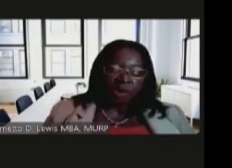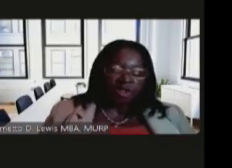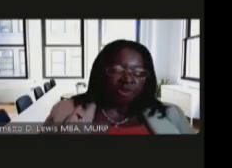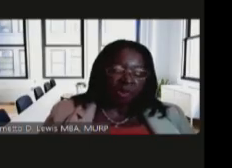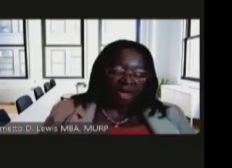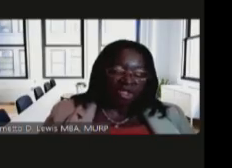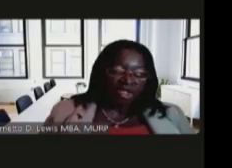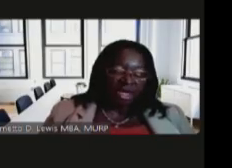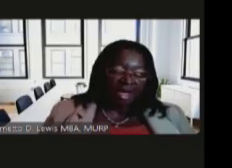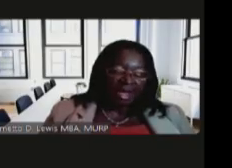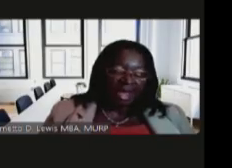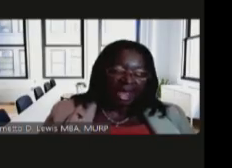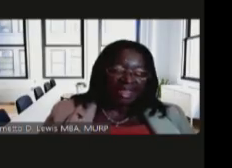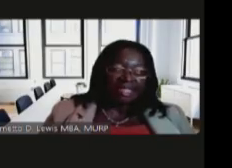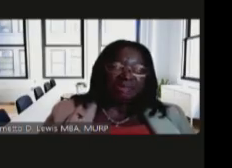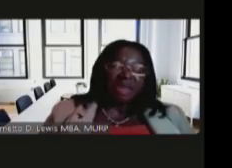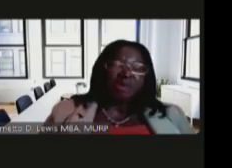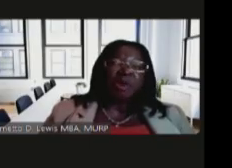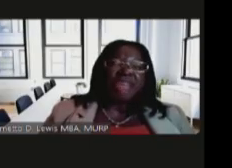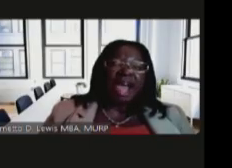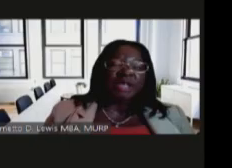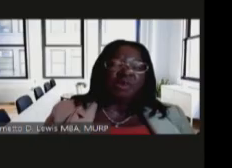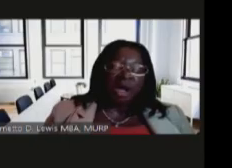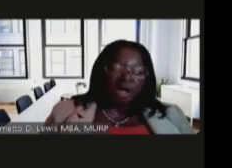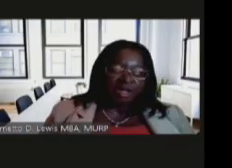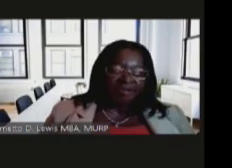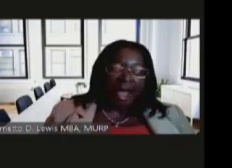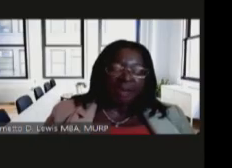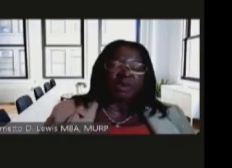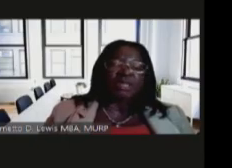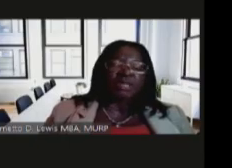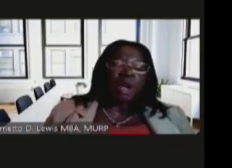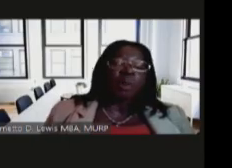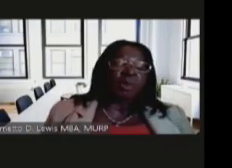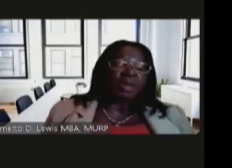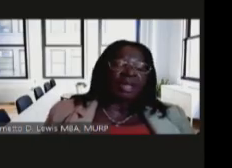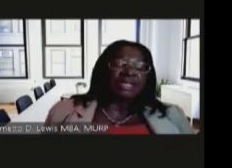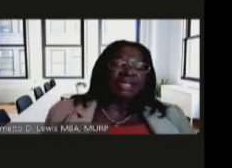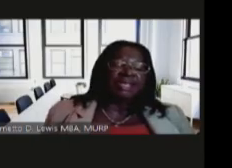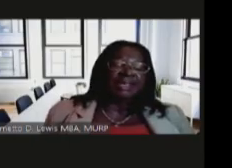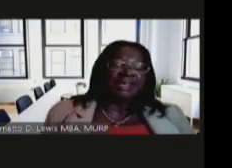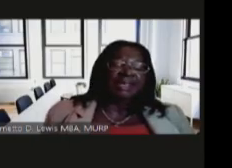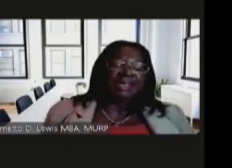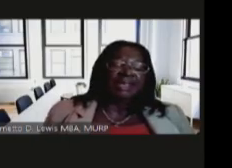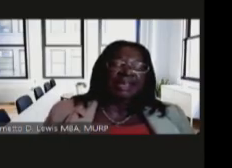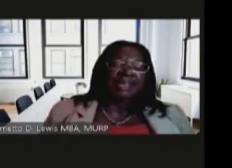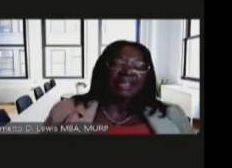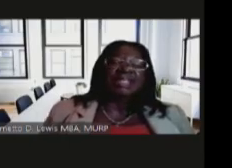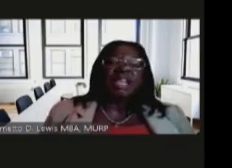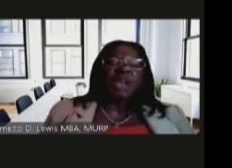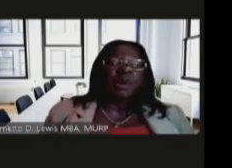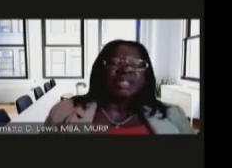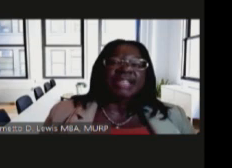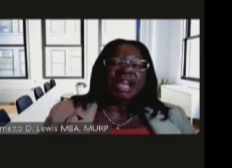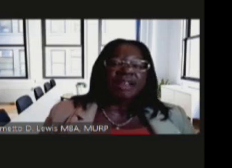2,726 persons were reached. And this month, 1,105 persons were reached. The